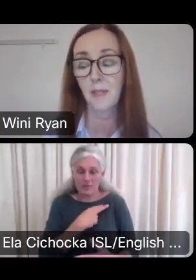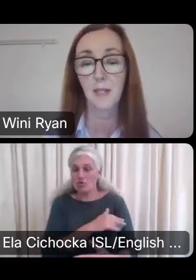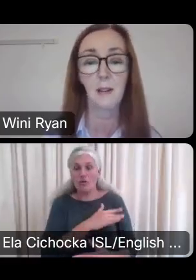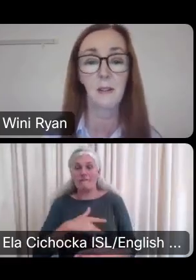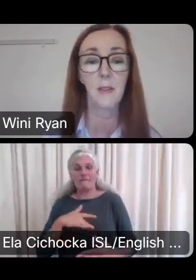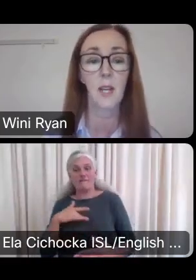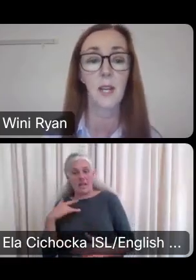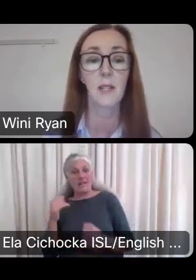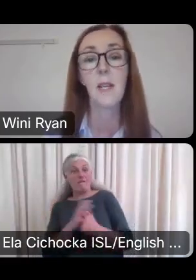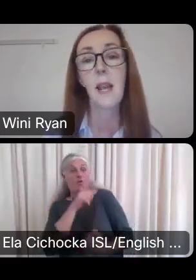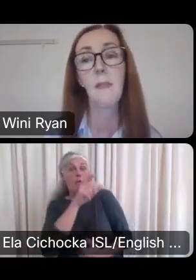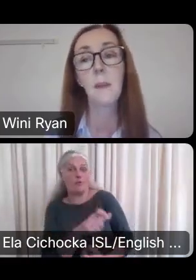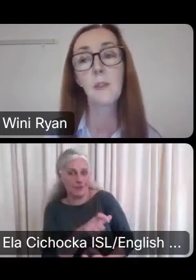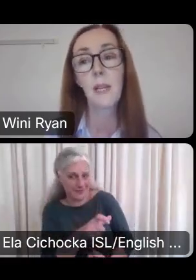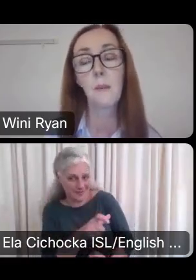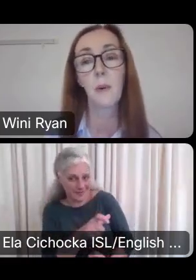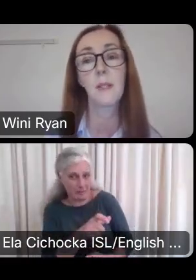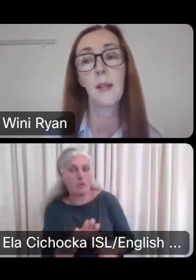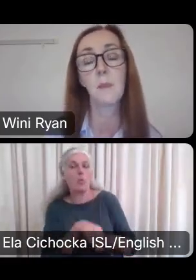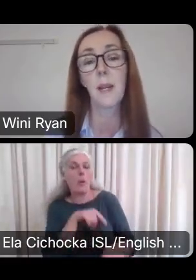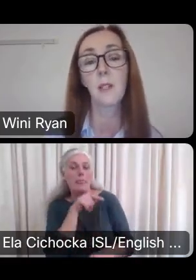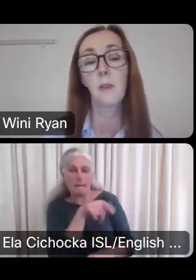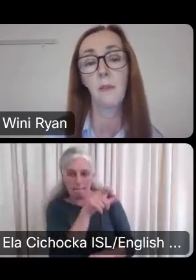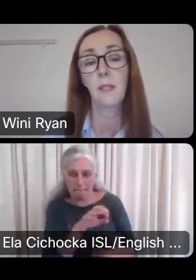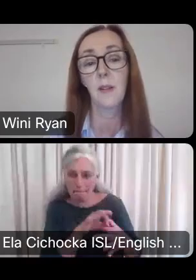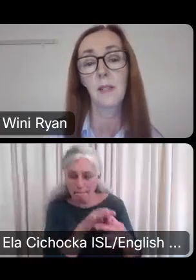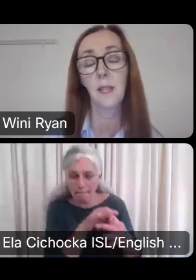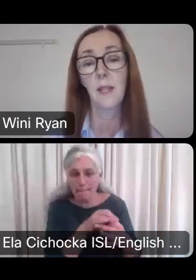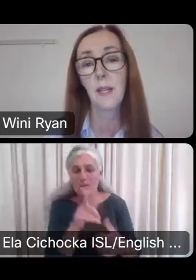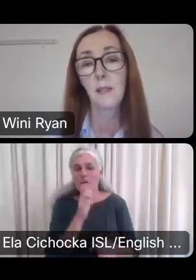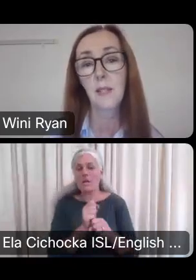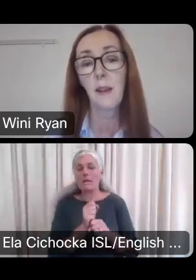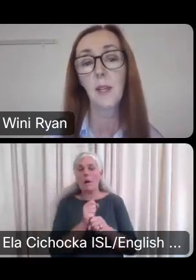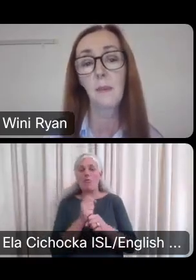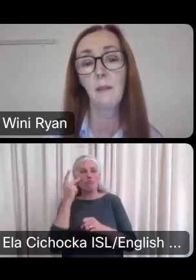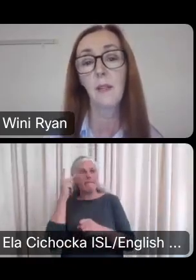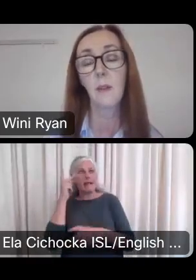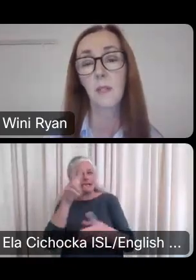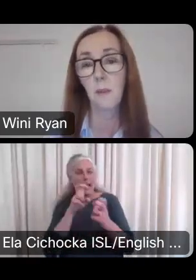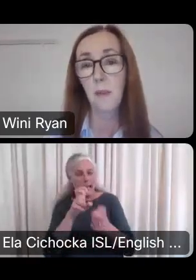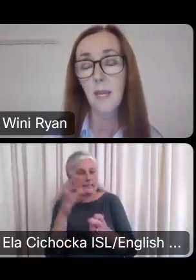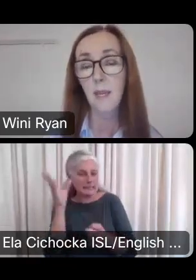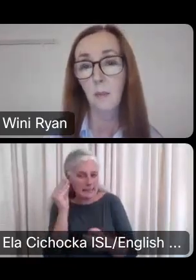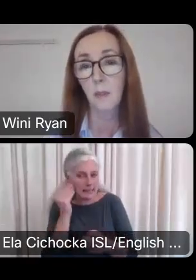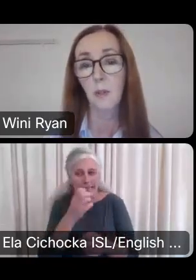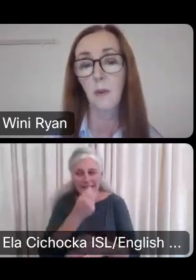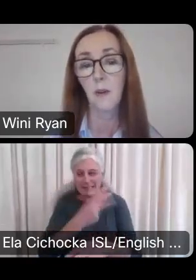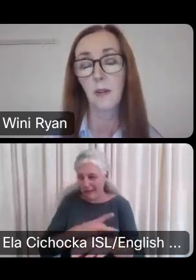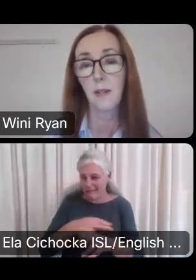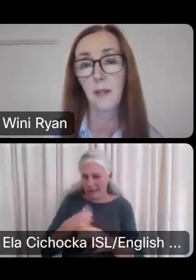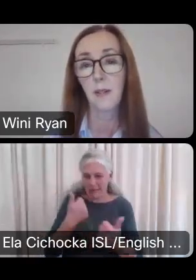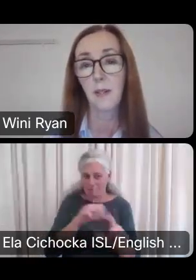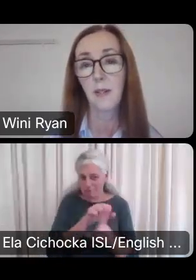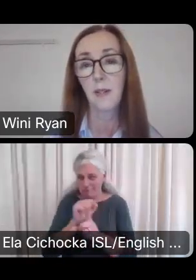somebody said earlier in the chat. And then what's really important, and that's back to the reflective listening, staff can be very good at picking up what's going